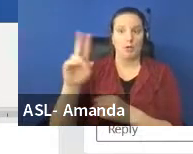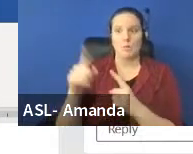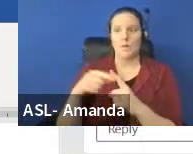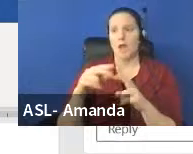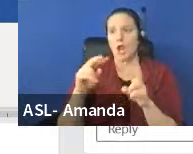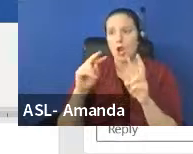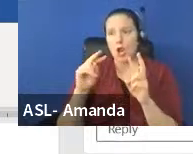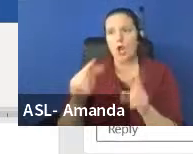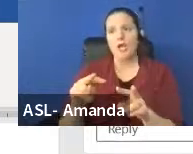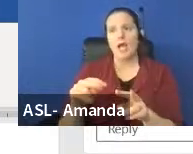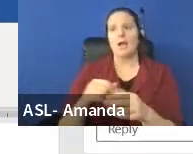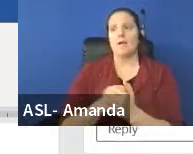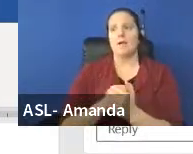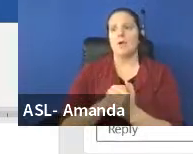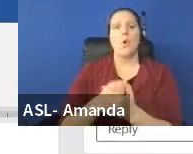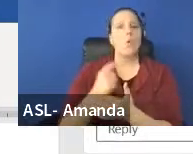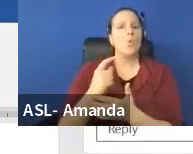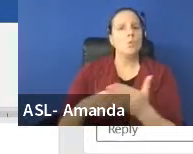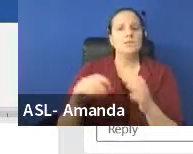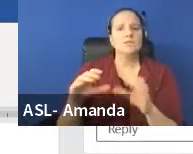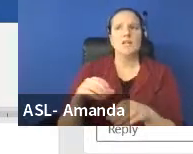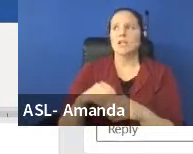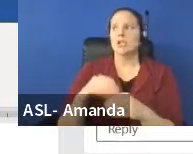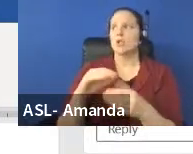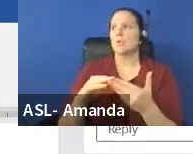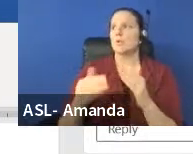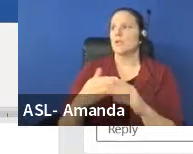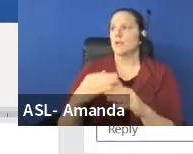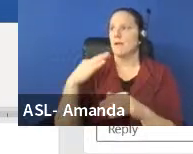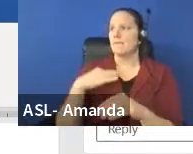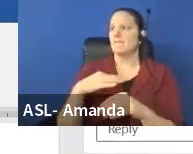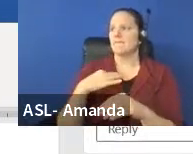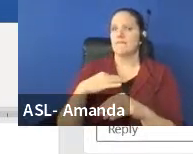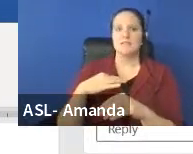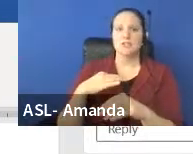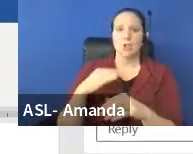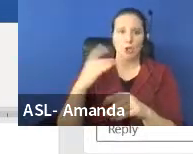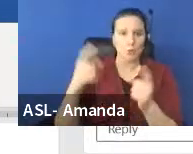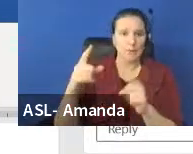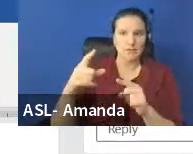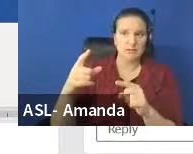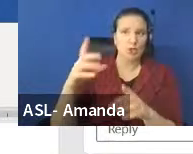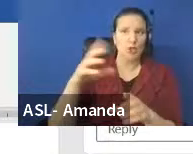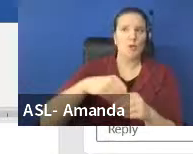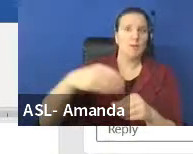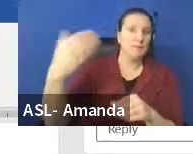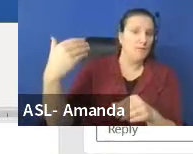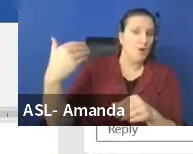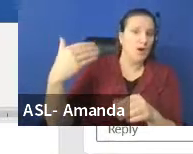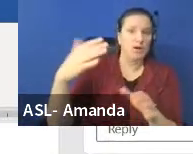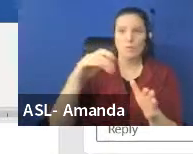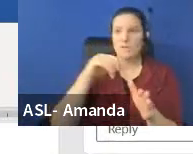looking at what's been done in community benefits agreements, what's been included in the past, what hasn't.